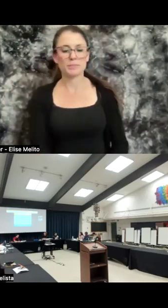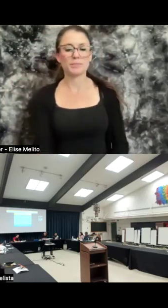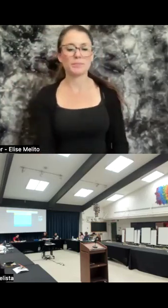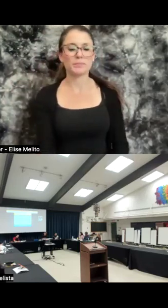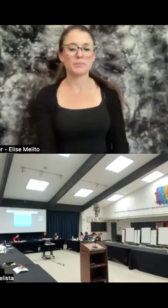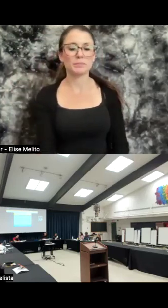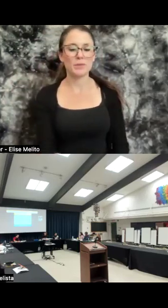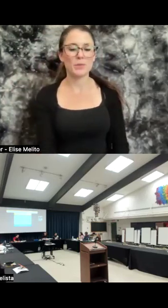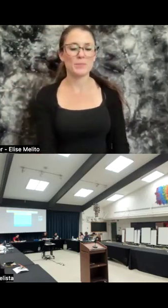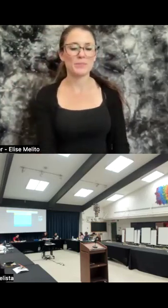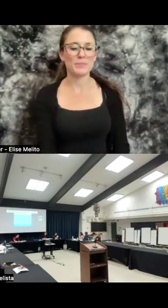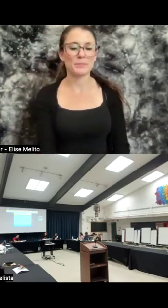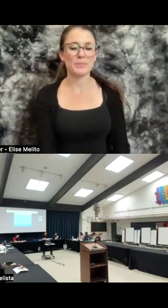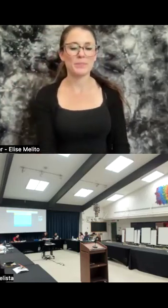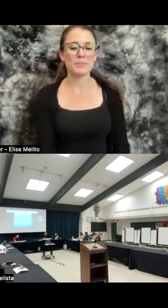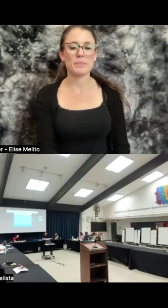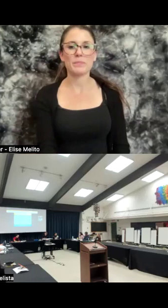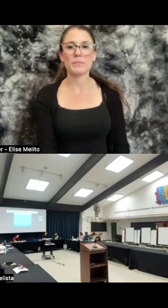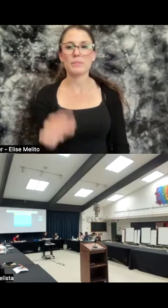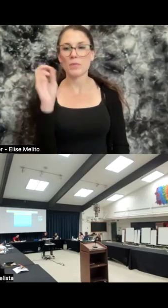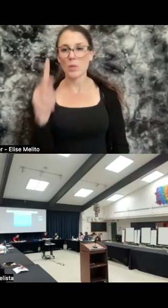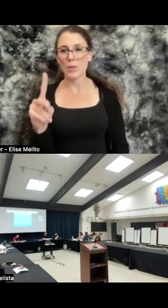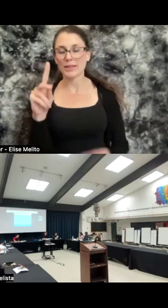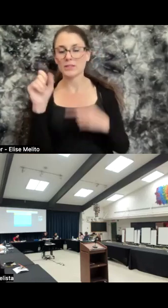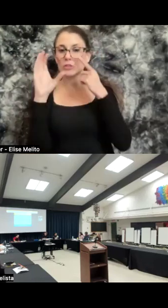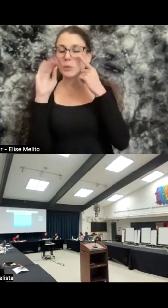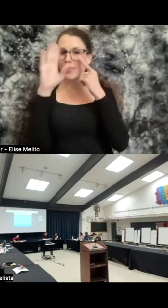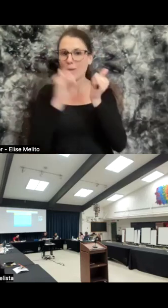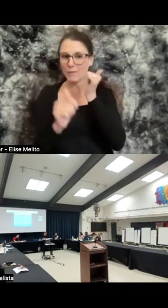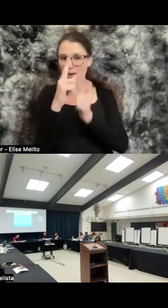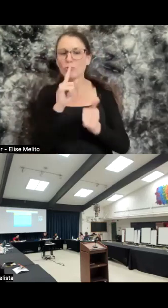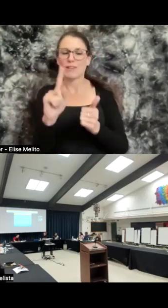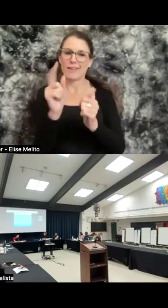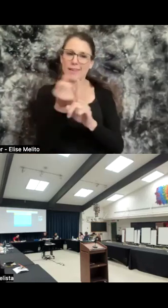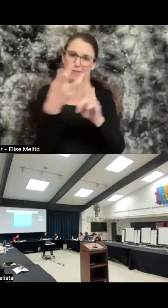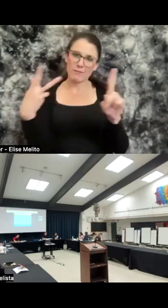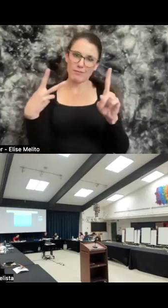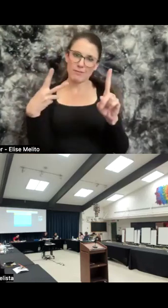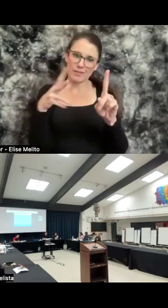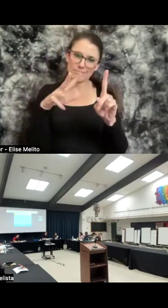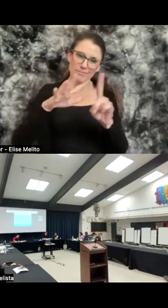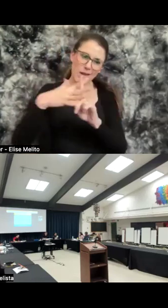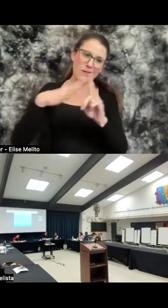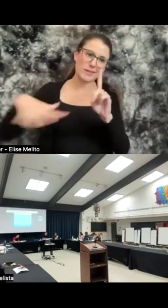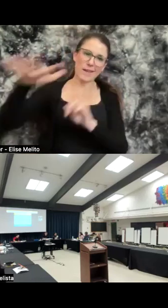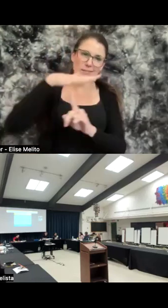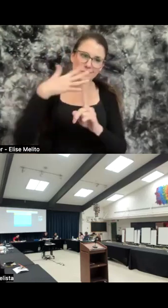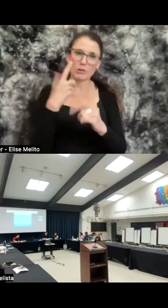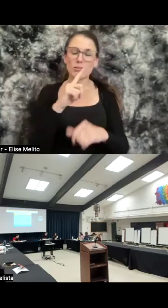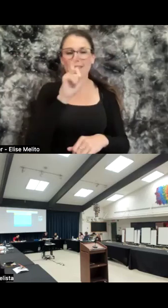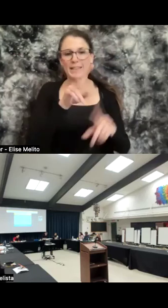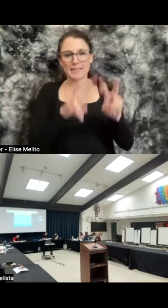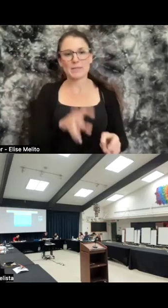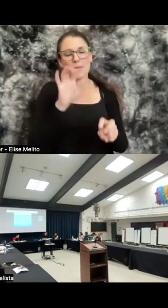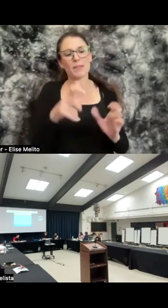Okay, hello, everybody. Okay, so just a little bit of context, the needs assessment as a mandated